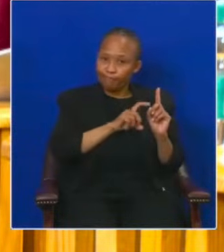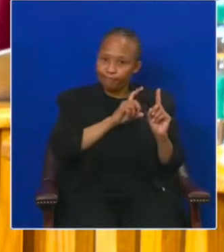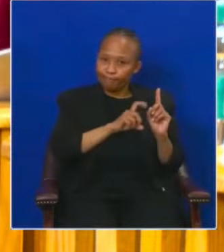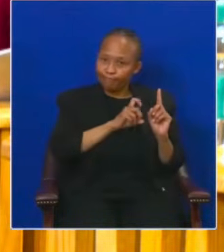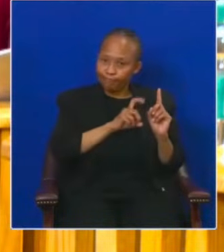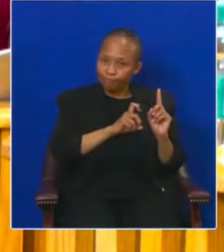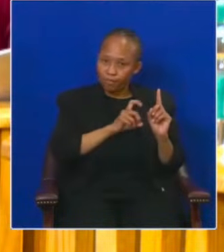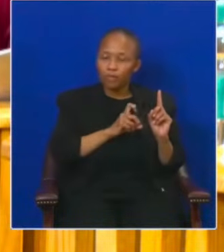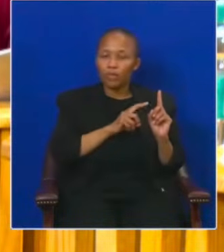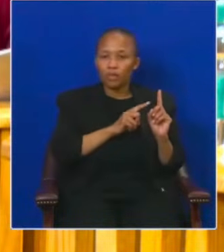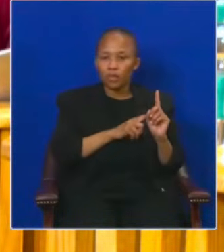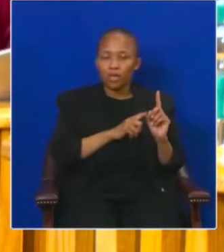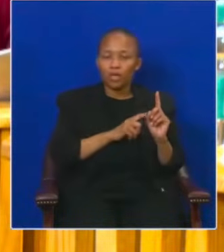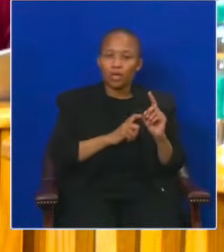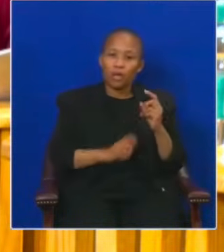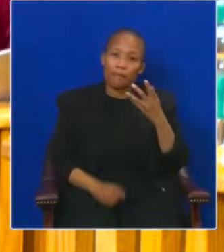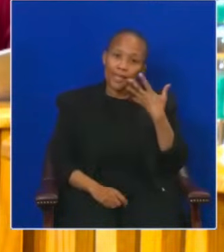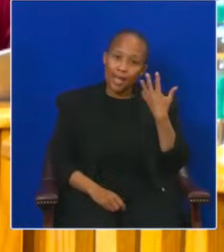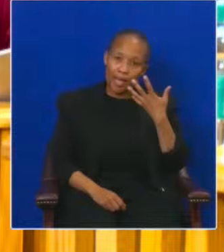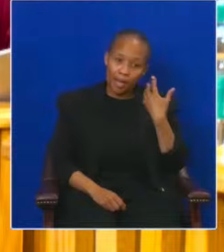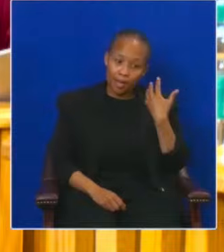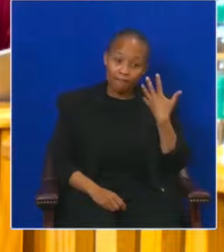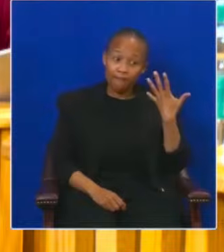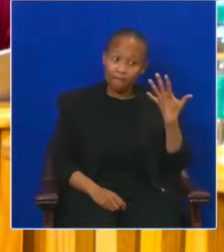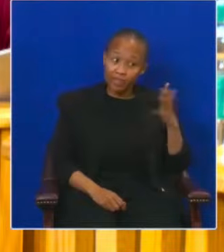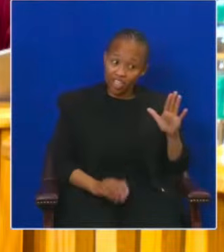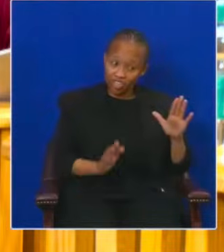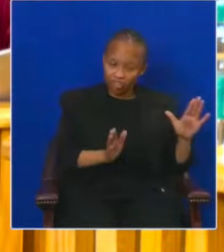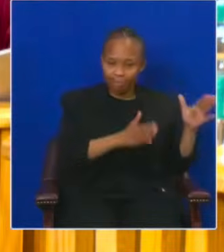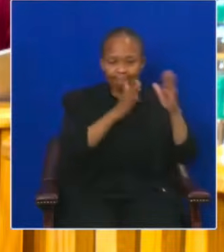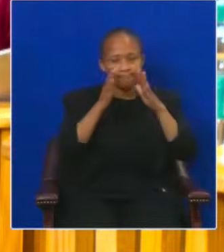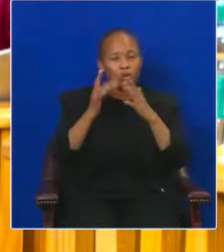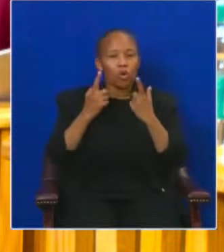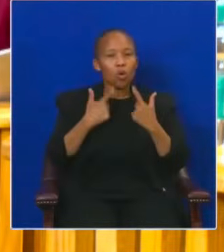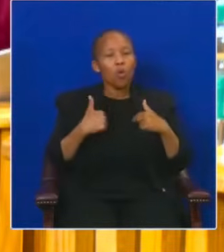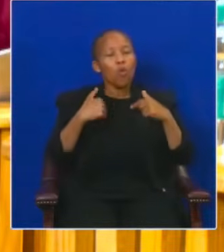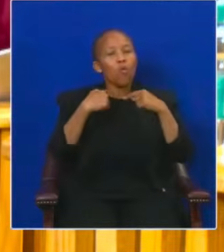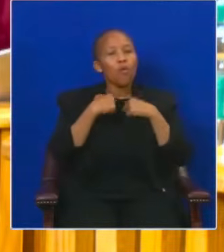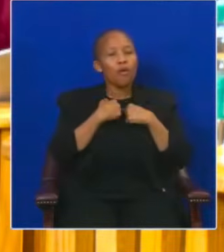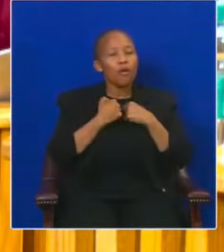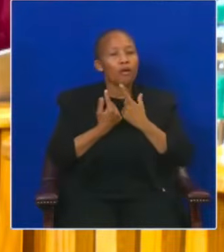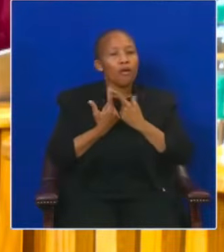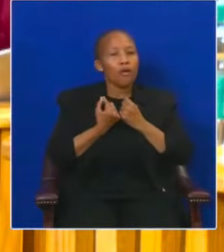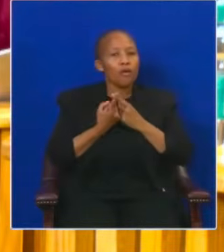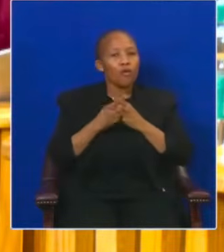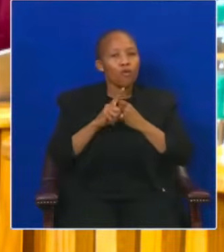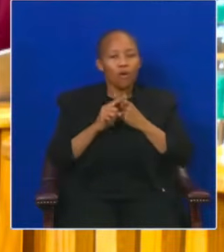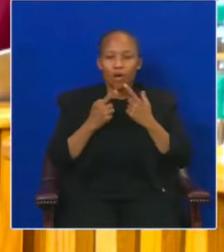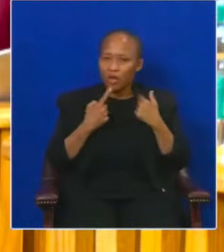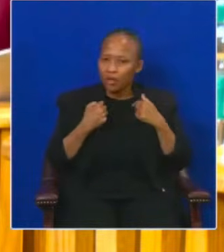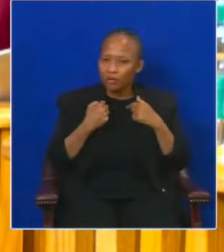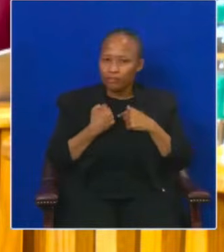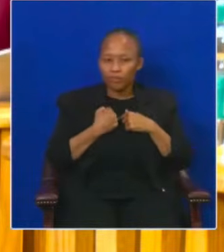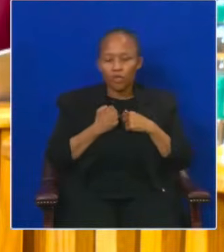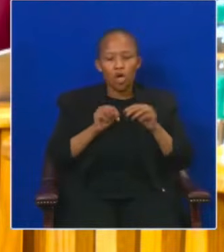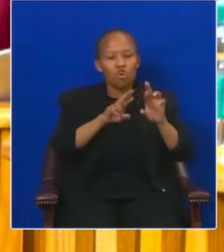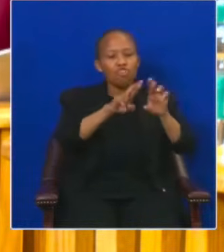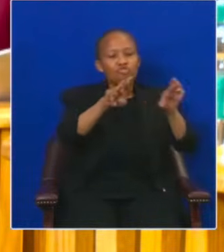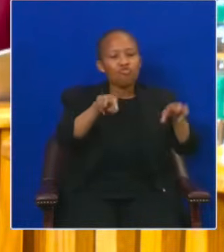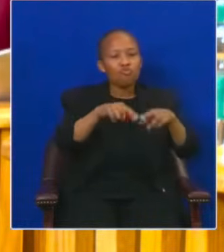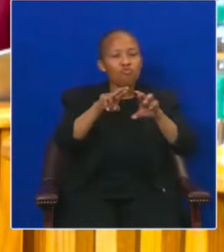we did a walkthrough or a search at each and every room of the